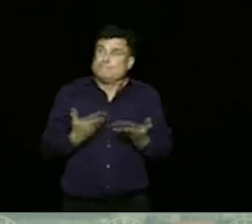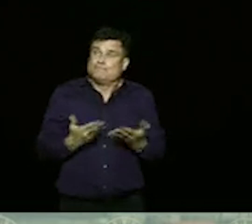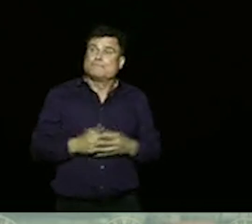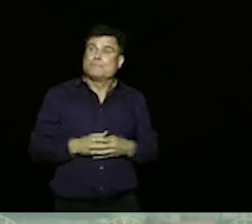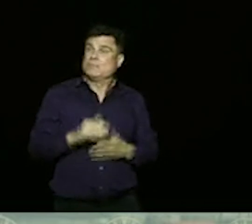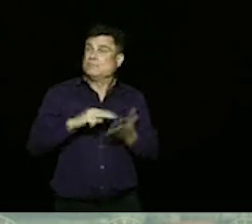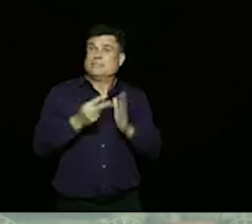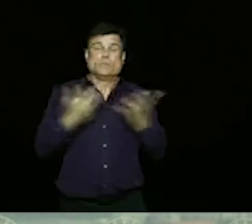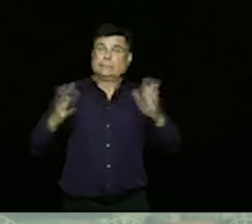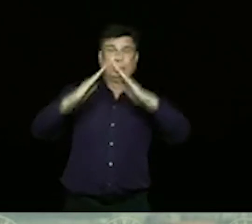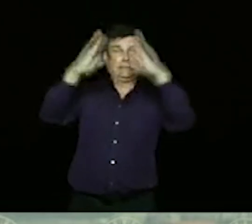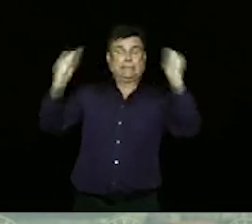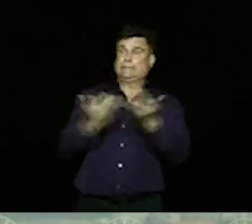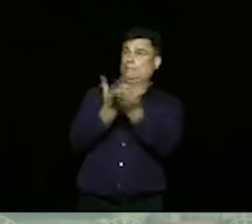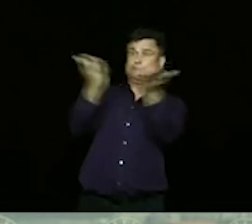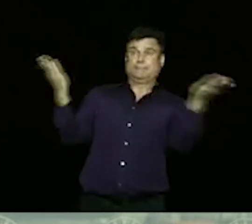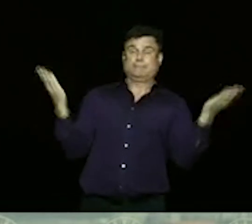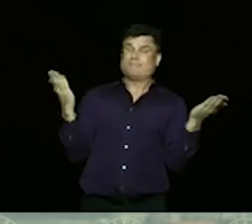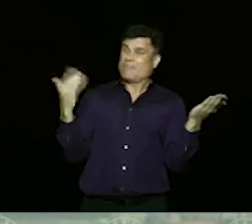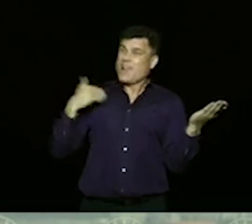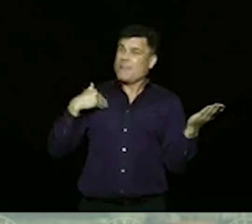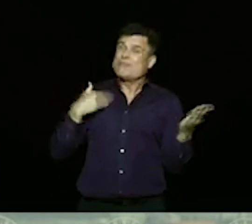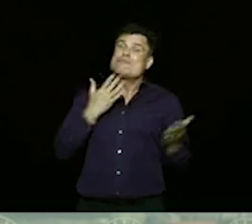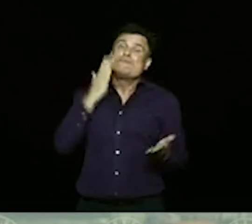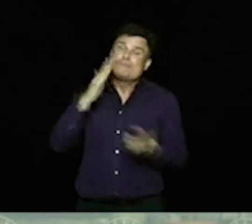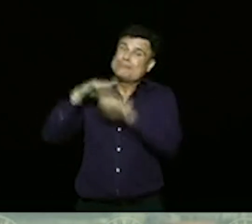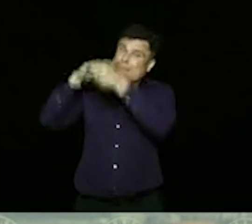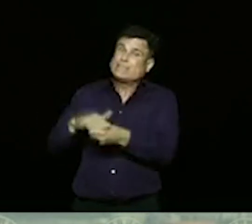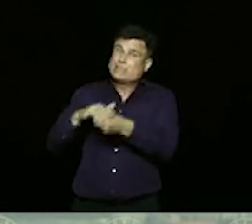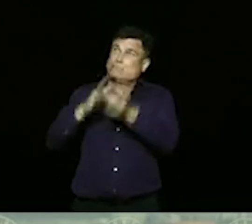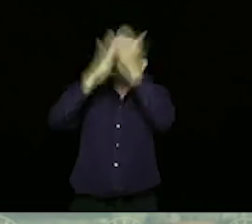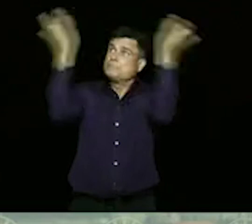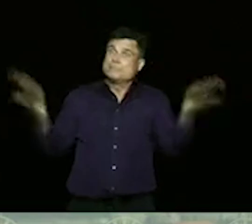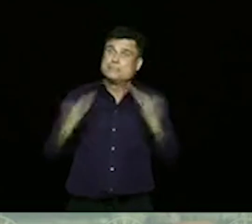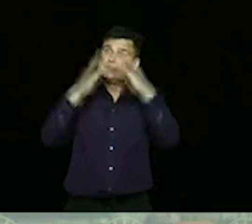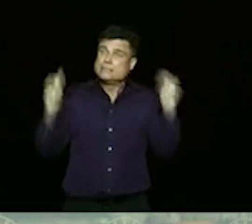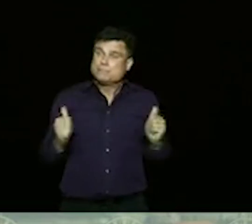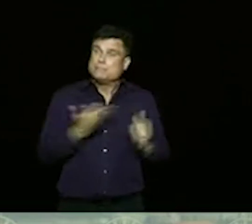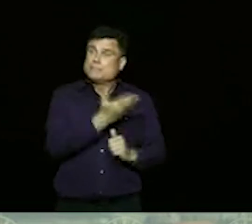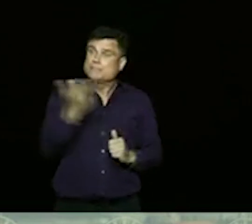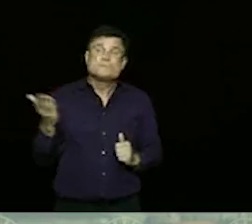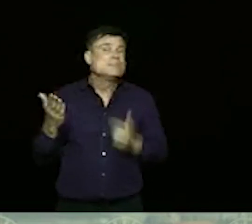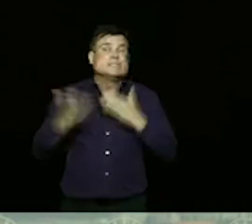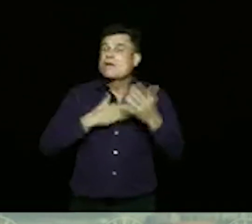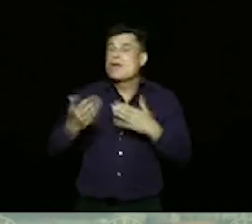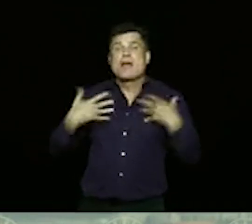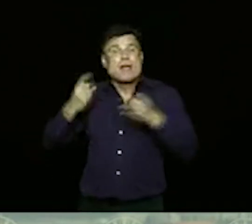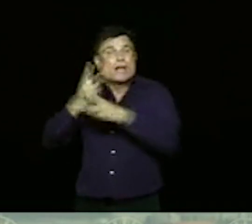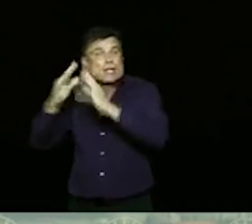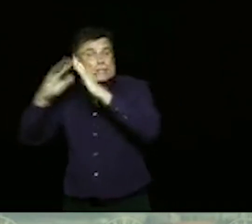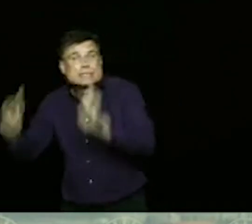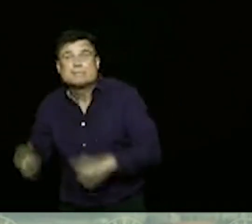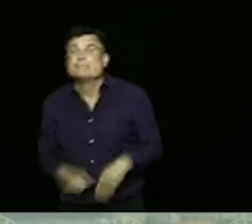life. And this is the work we've been doing. It's why we've been doing this work together over the last number of years, and why we have